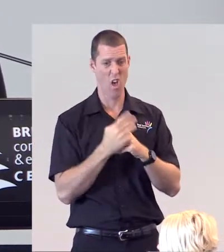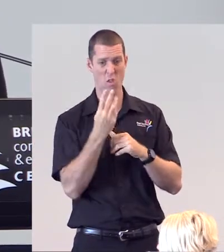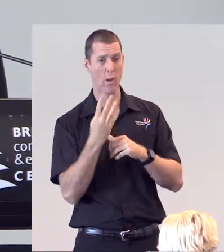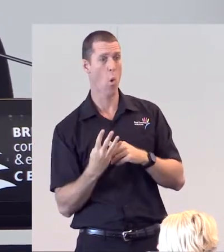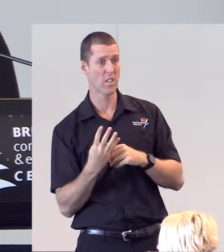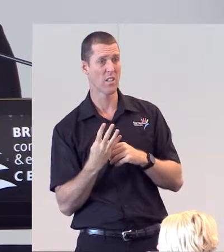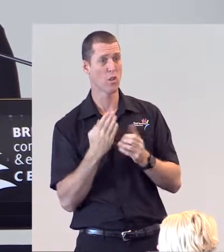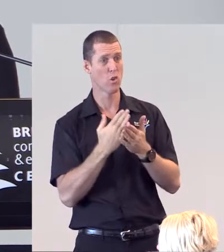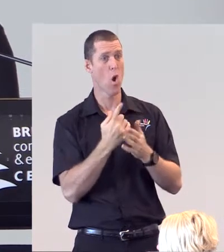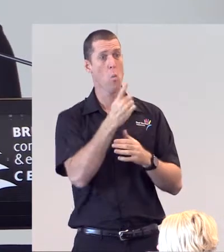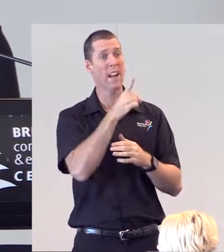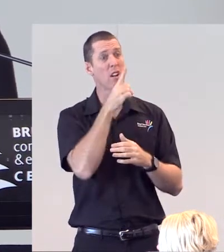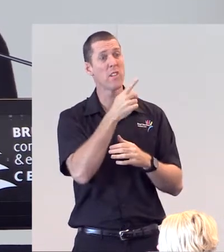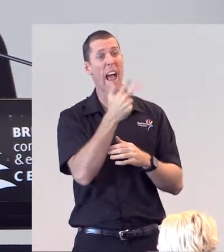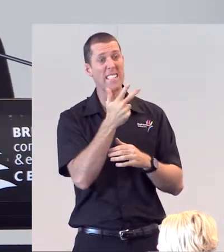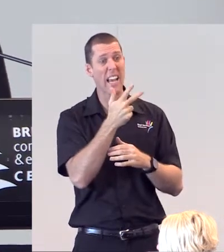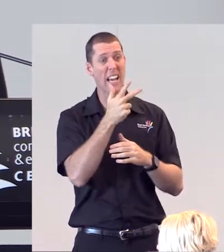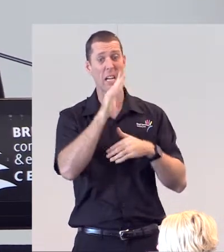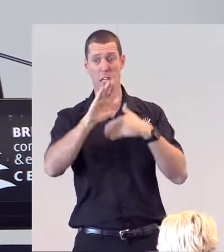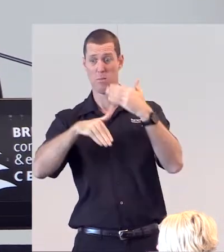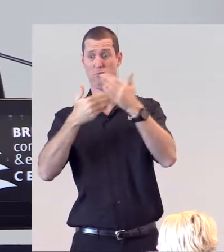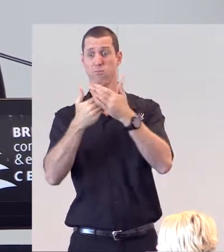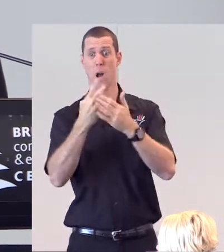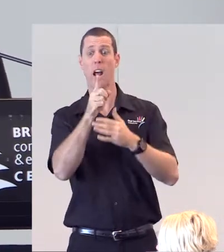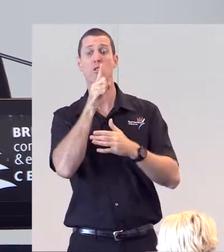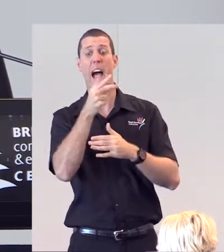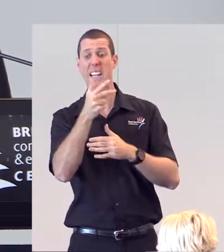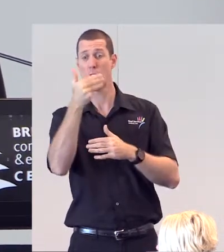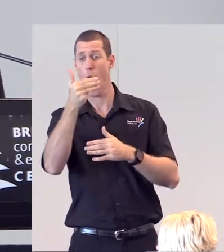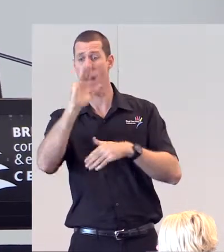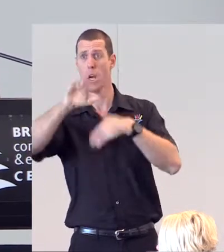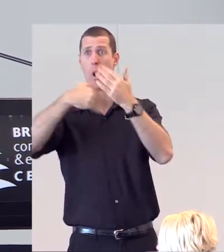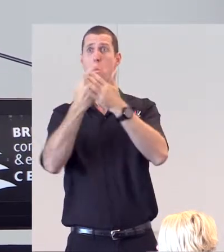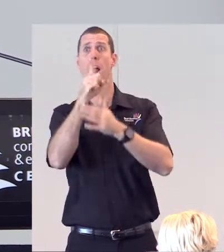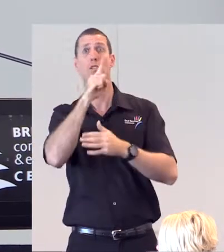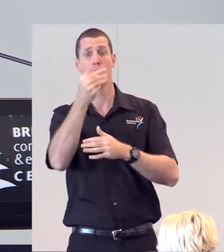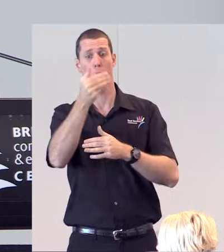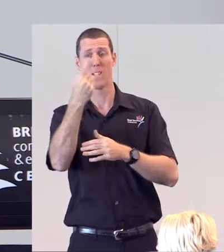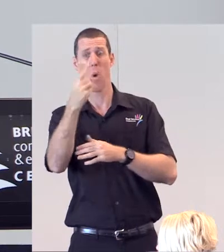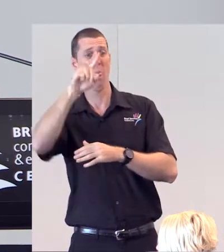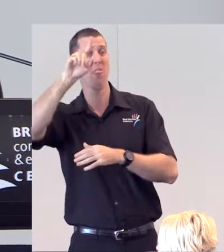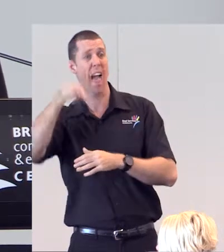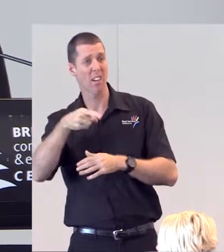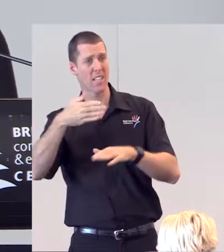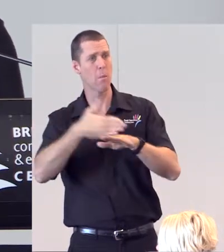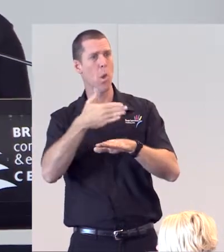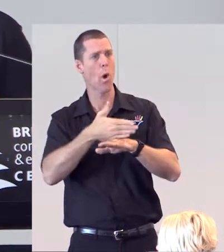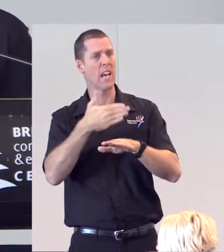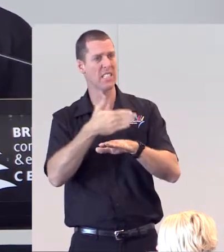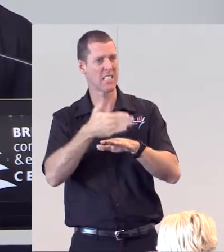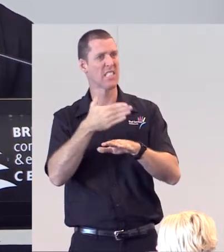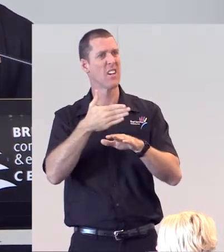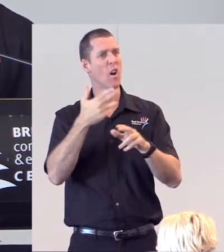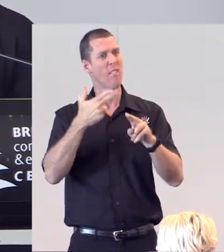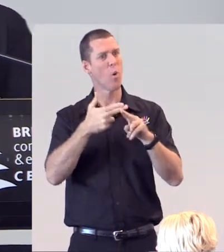quarters. So it went from 180 to 189 to 191,000 employees within disability. And